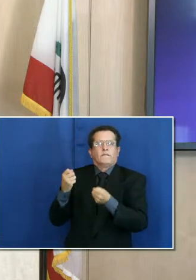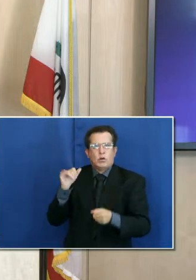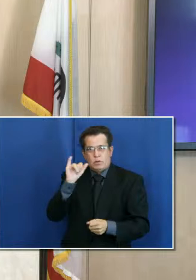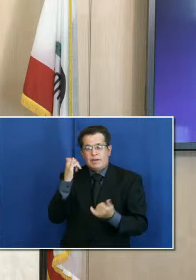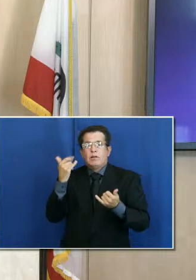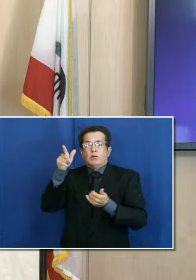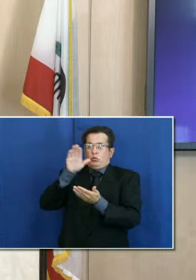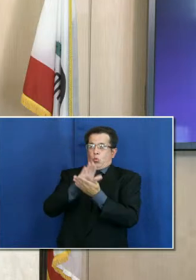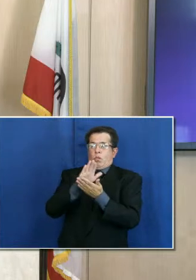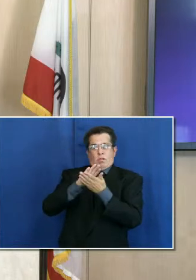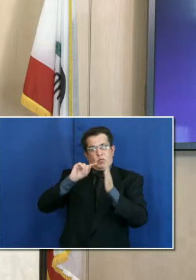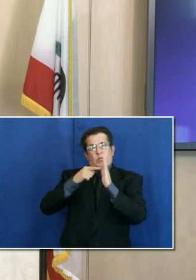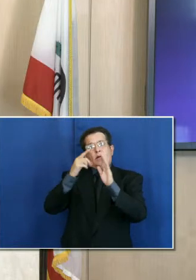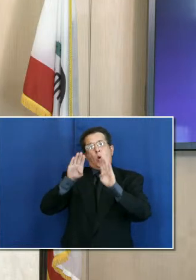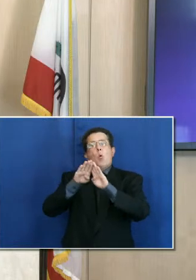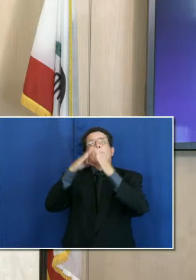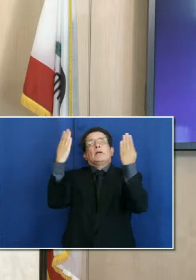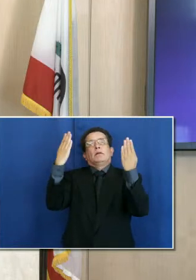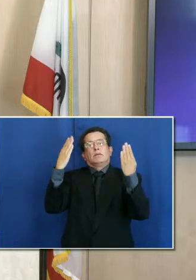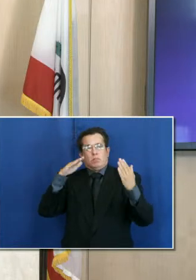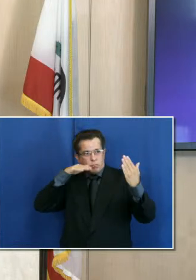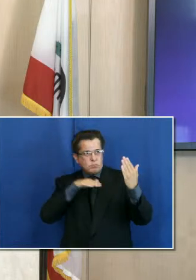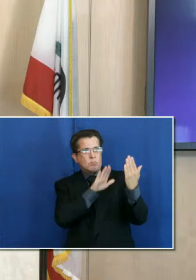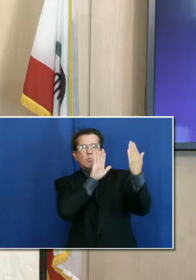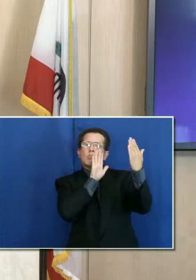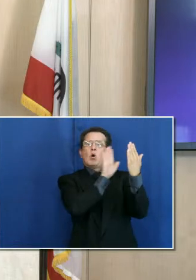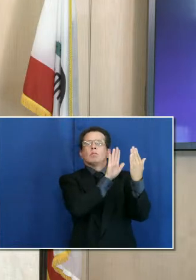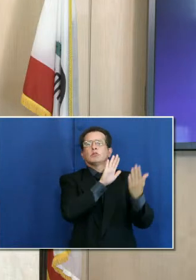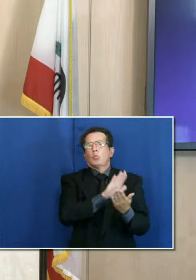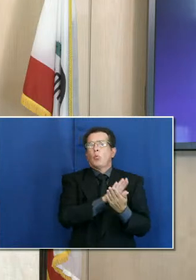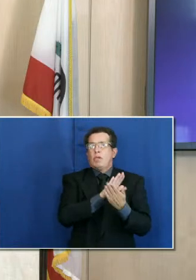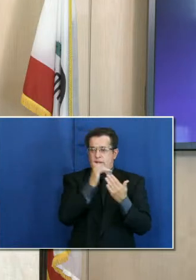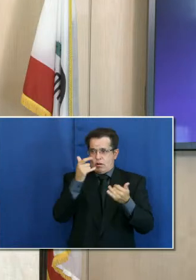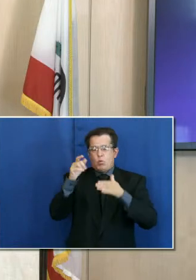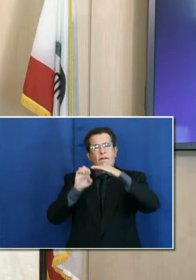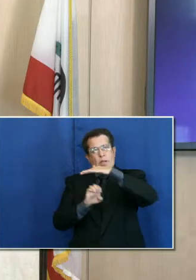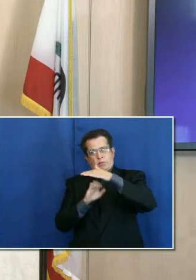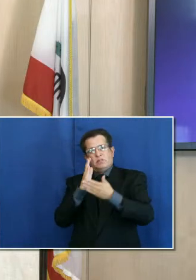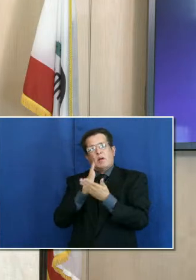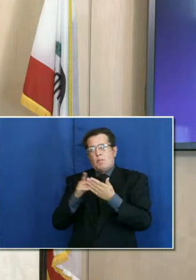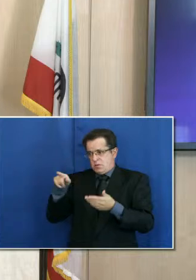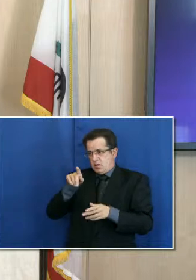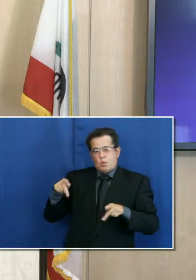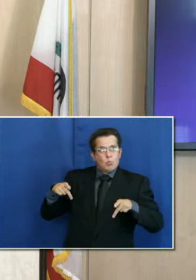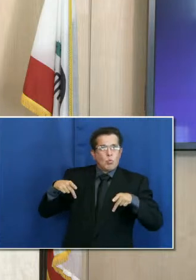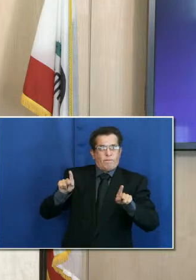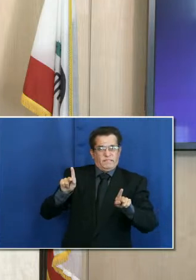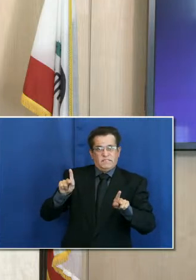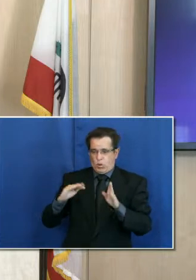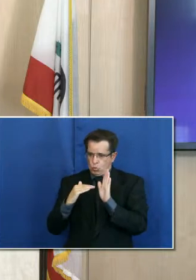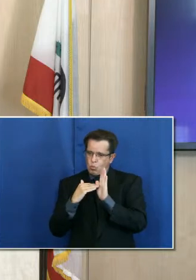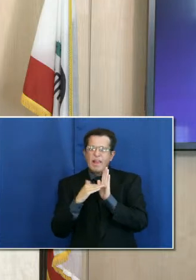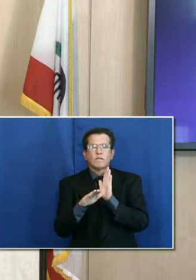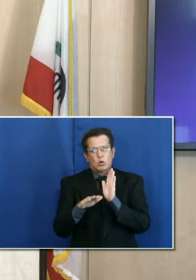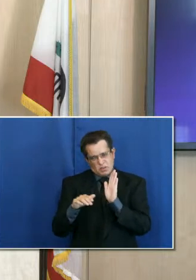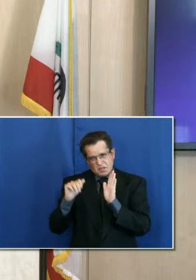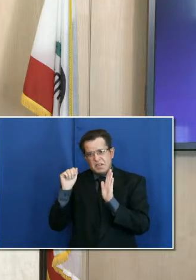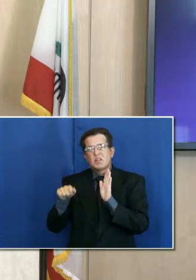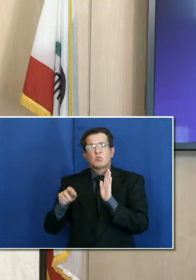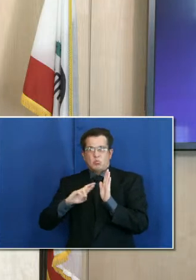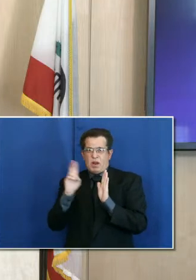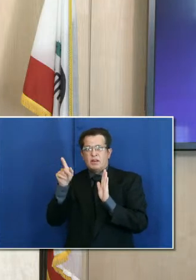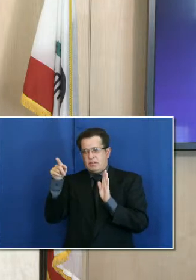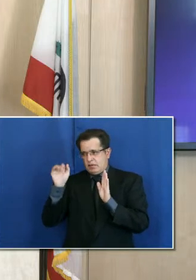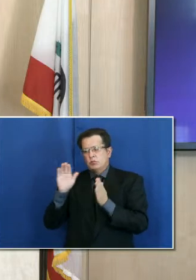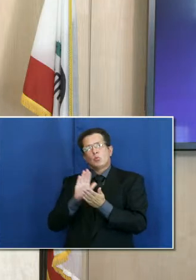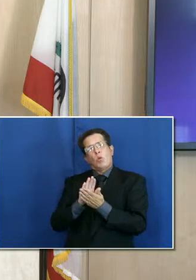to reopen. A number of elementary schools have already had their waivers approved, and they could be resuming classes in the very